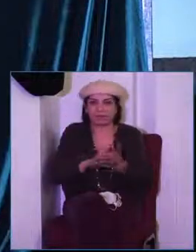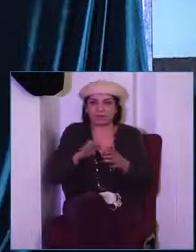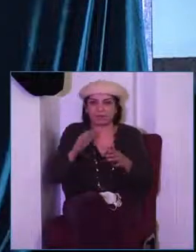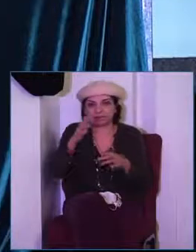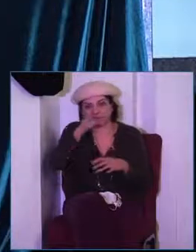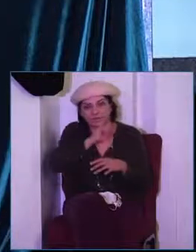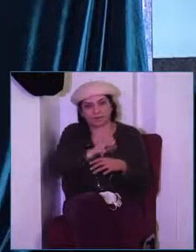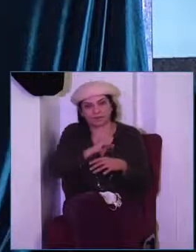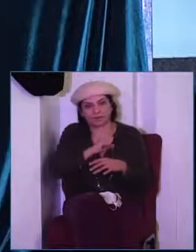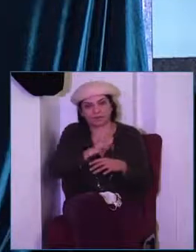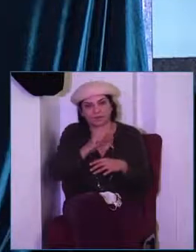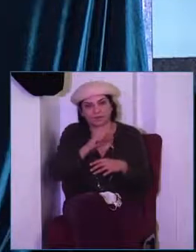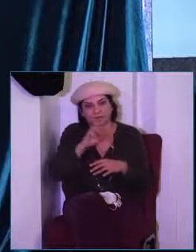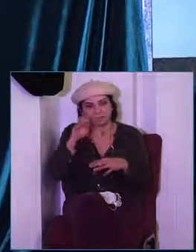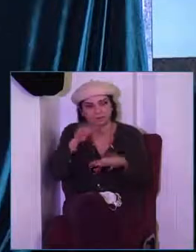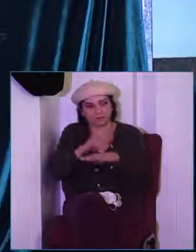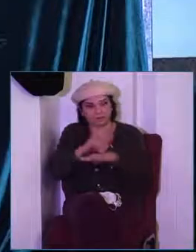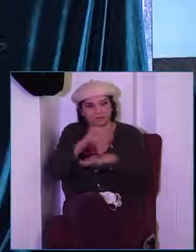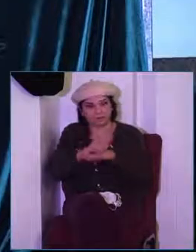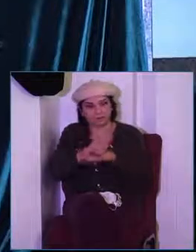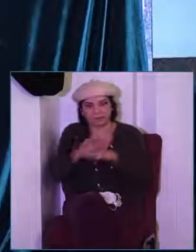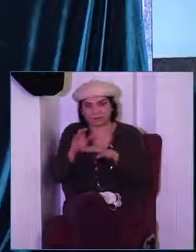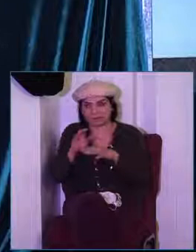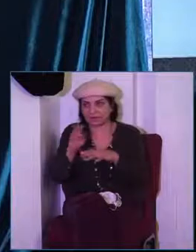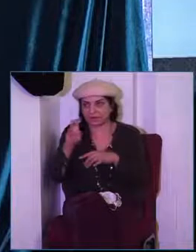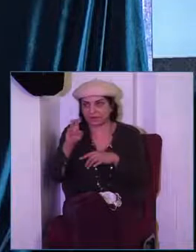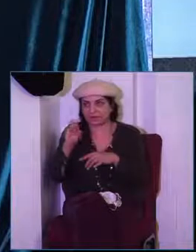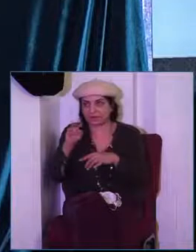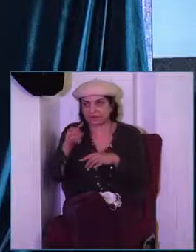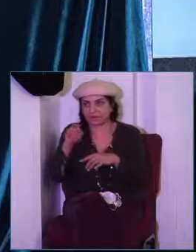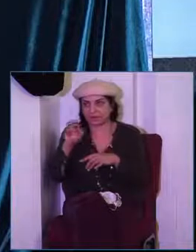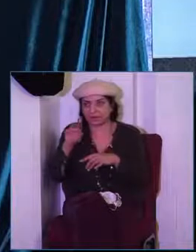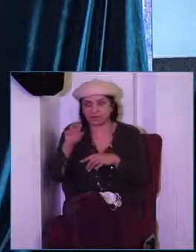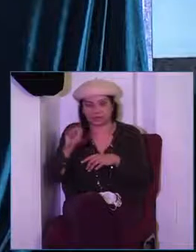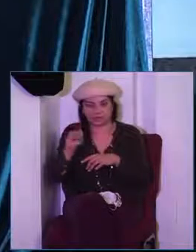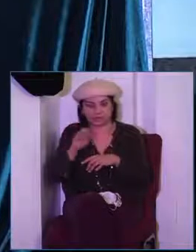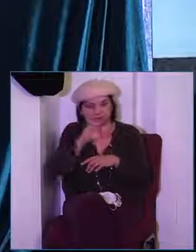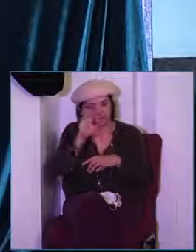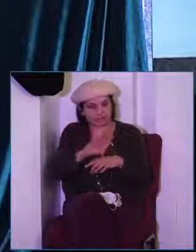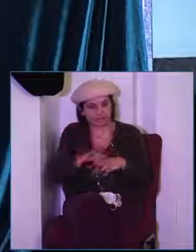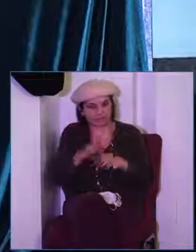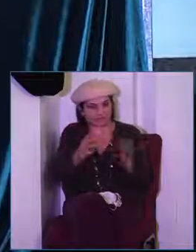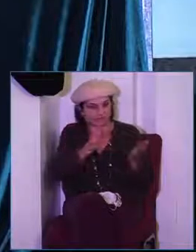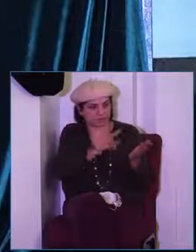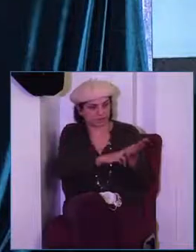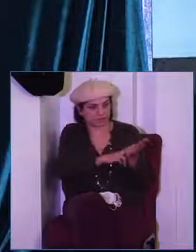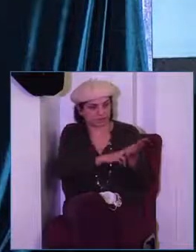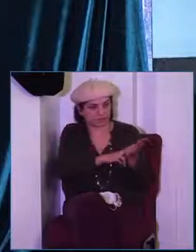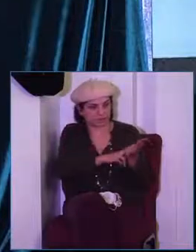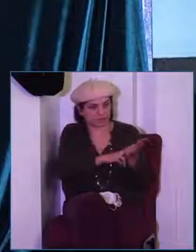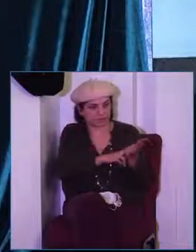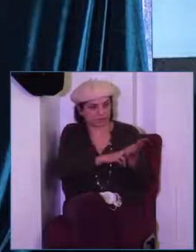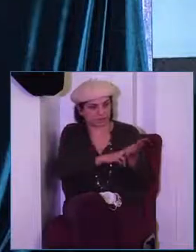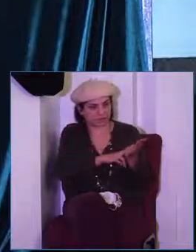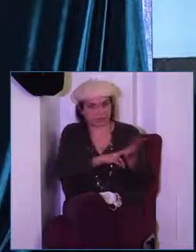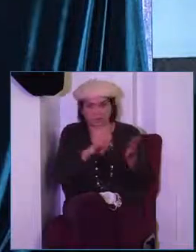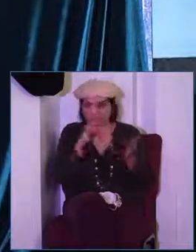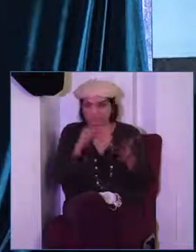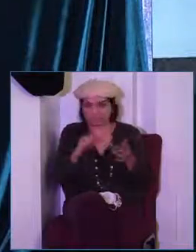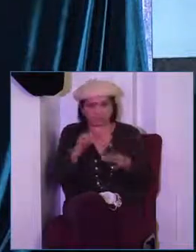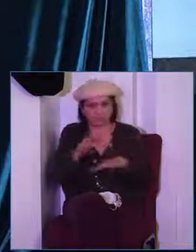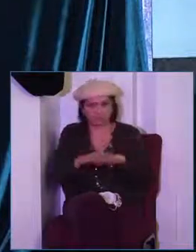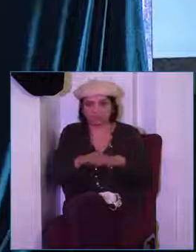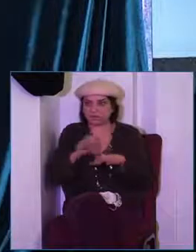during the week. He never signed in, and he probably never signed in on our social